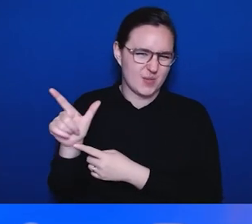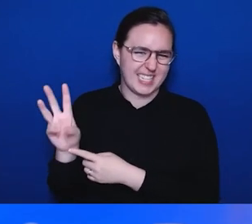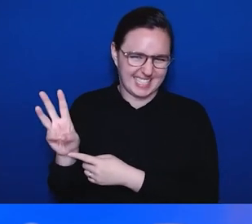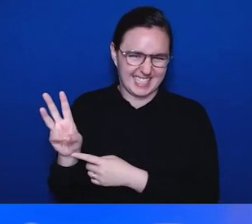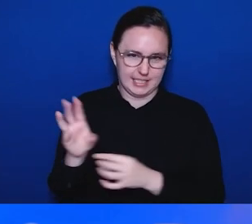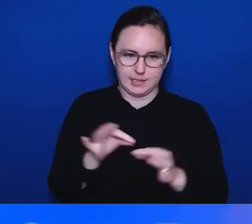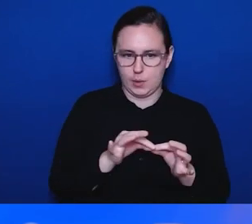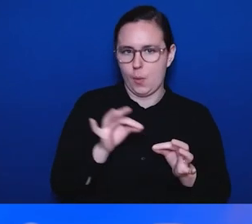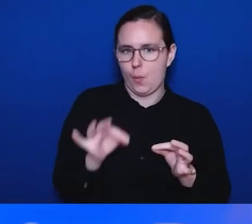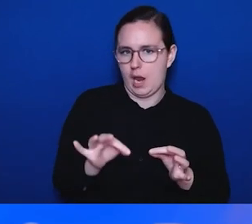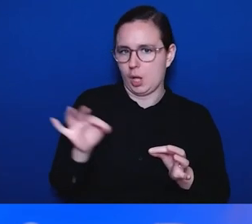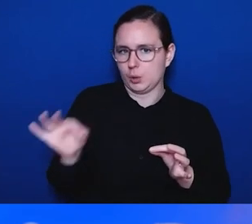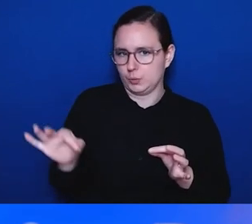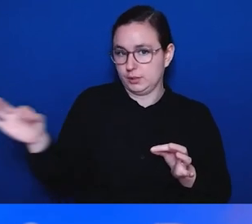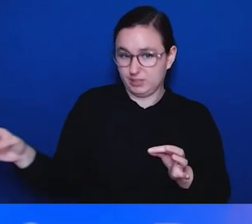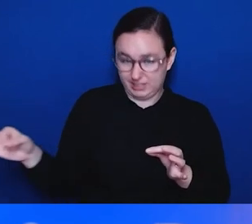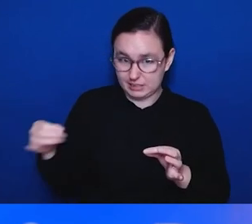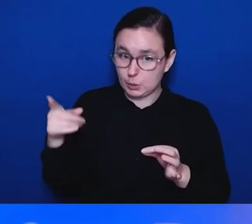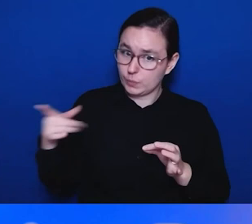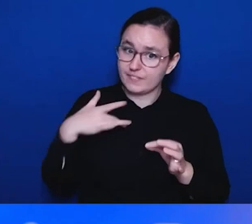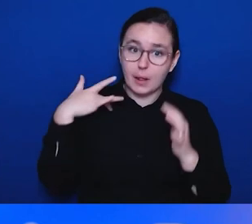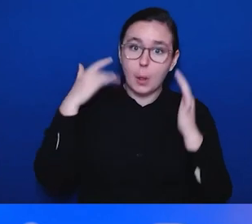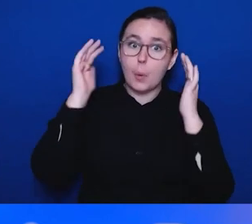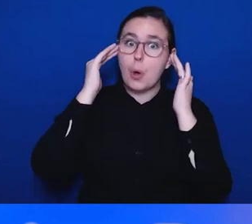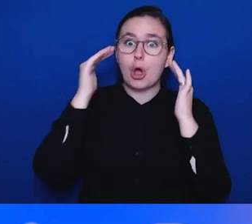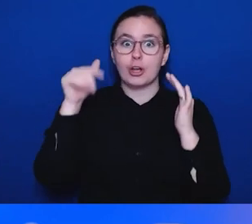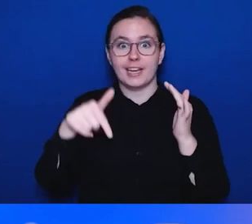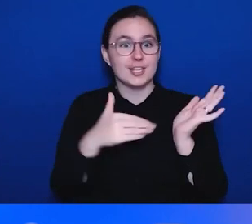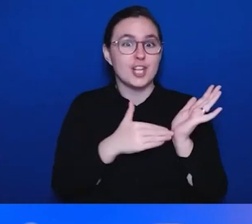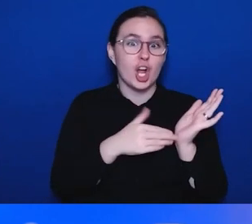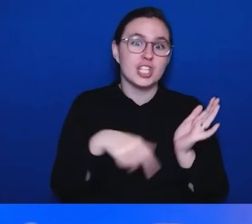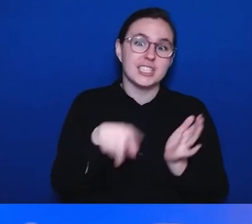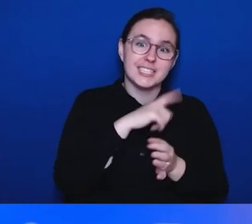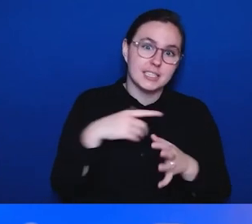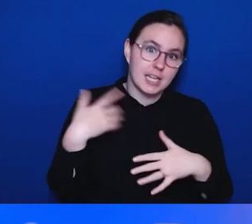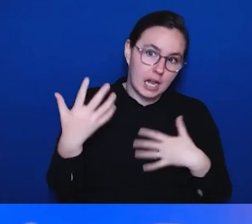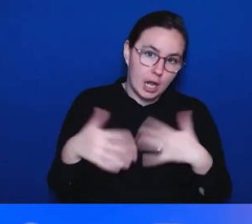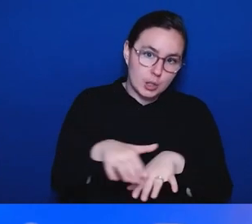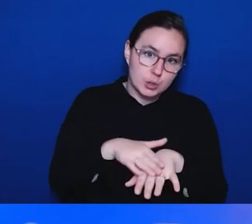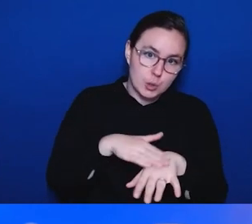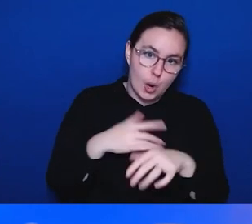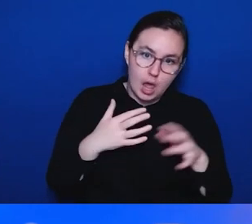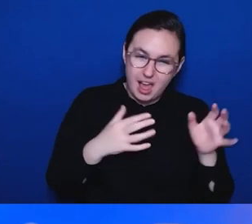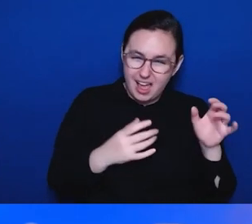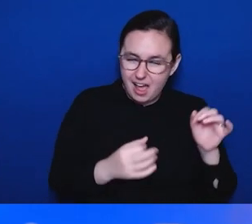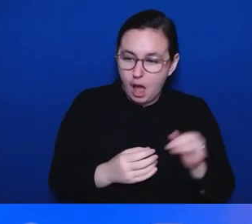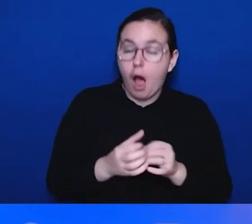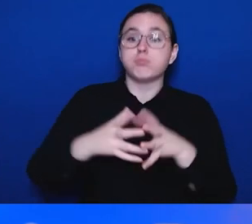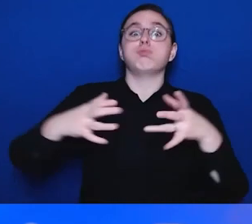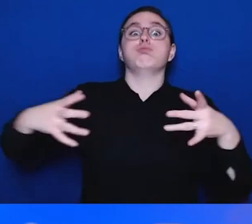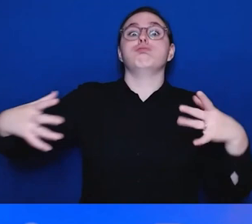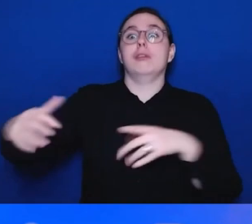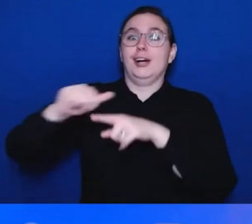to 2026. Can you explain why we're seeing this delay, and are you worried that this means we won't get new